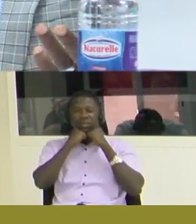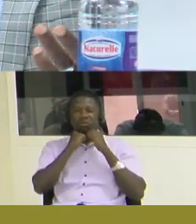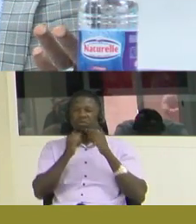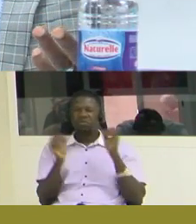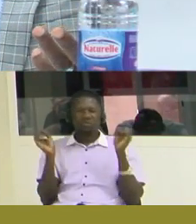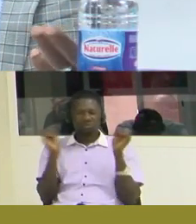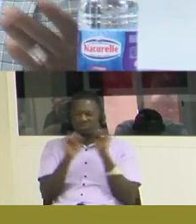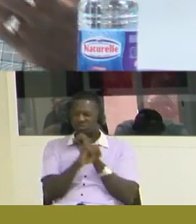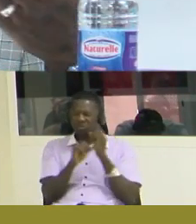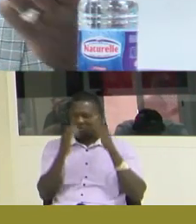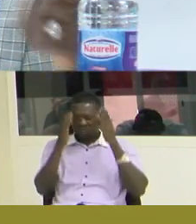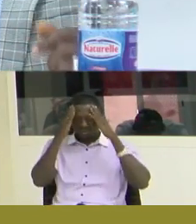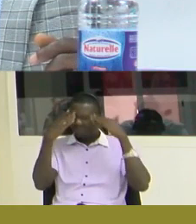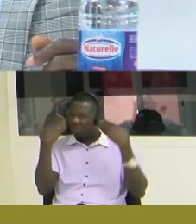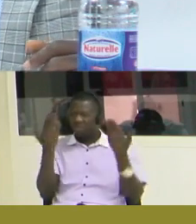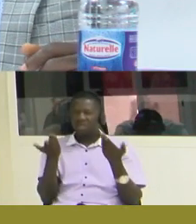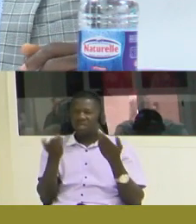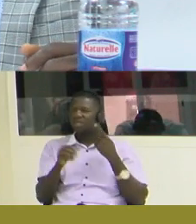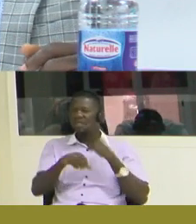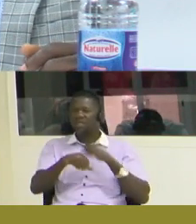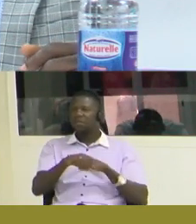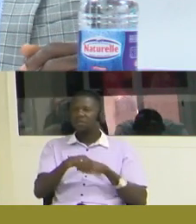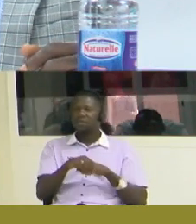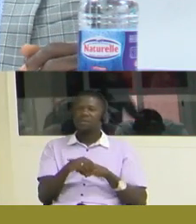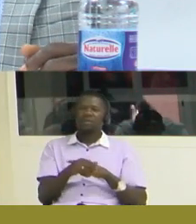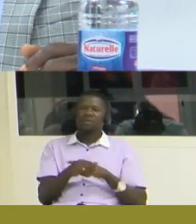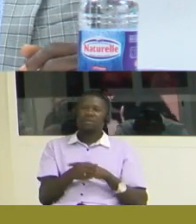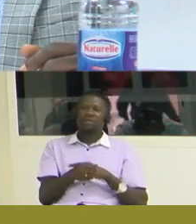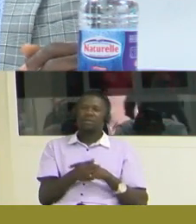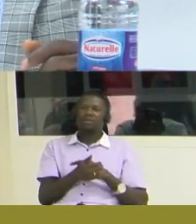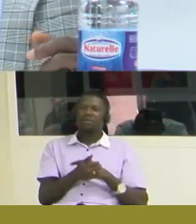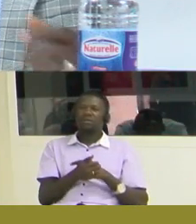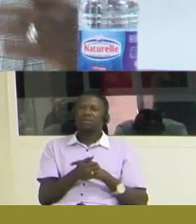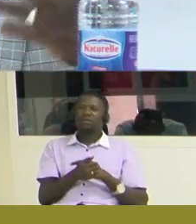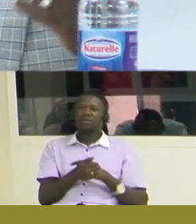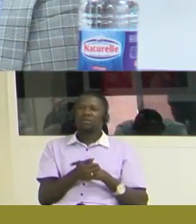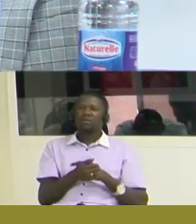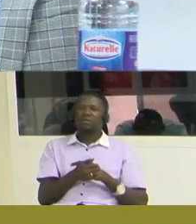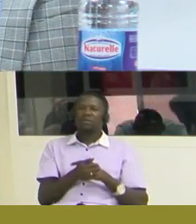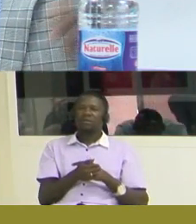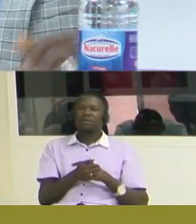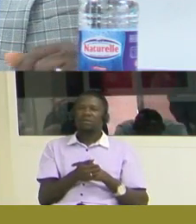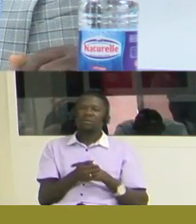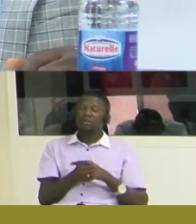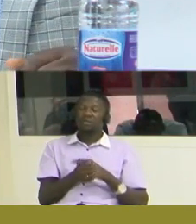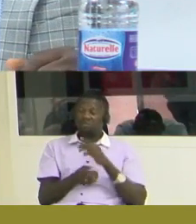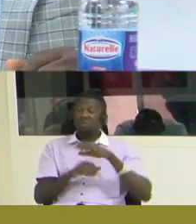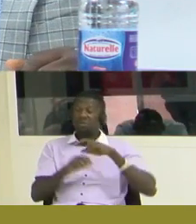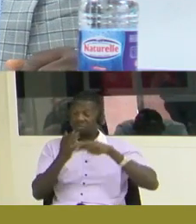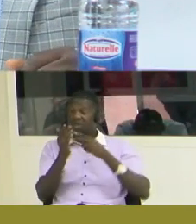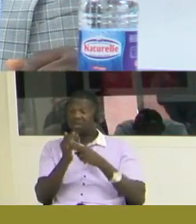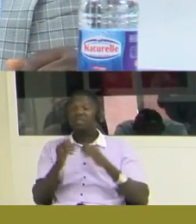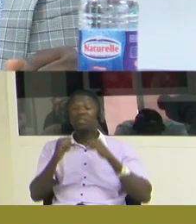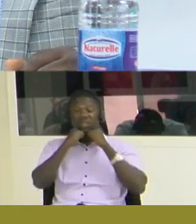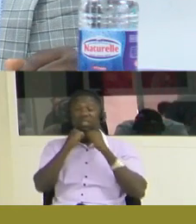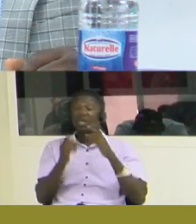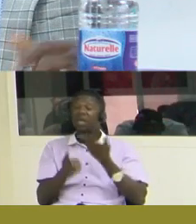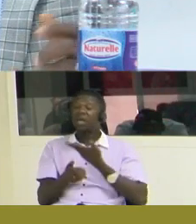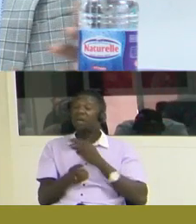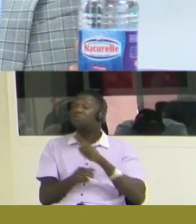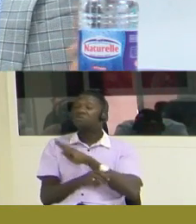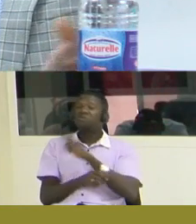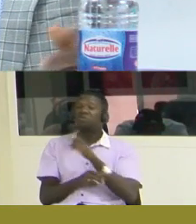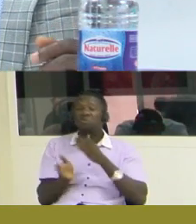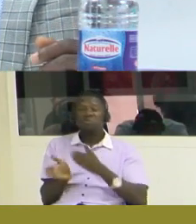at the time and that was fully known to you and yummy sorry on to nothing but he had no plan at all seeing